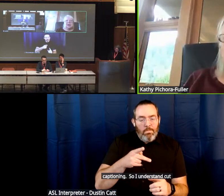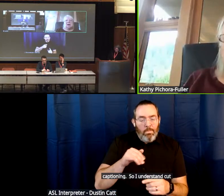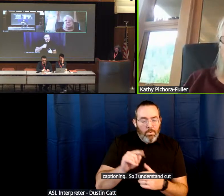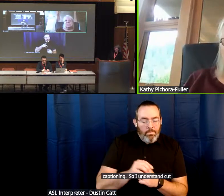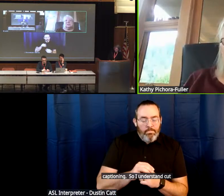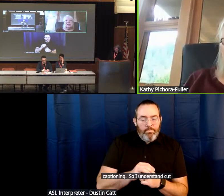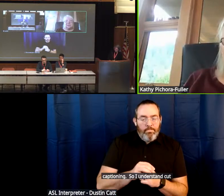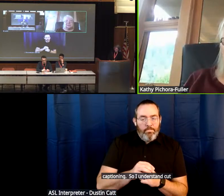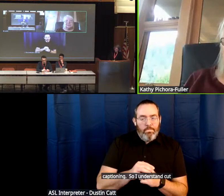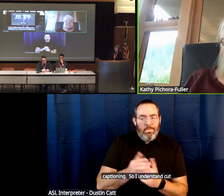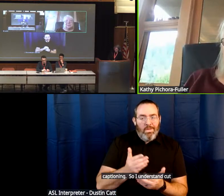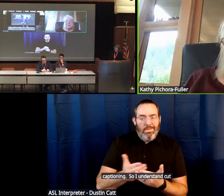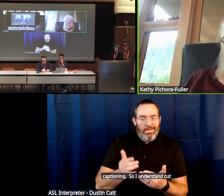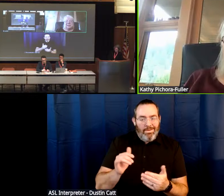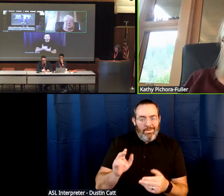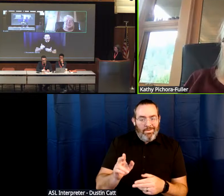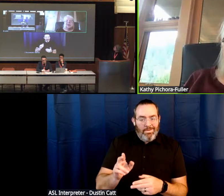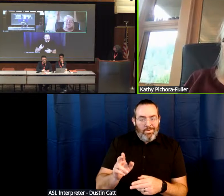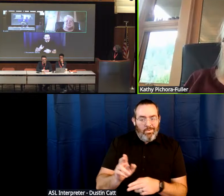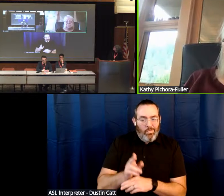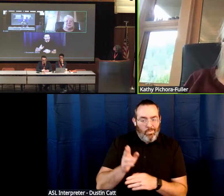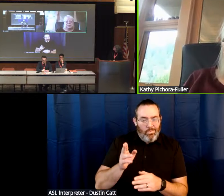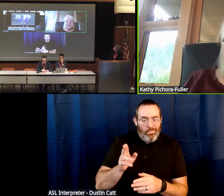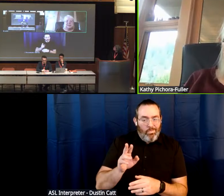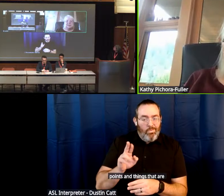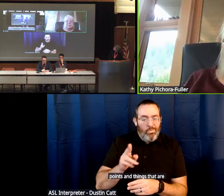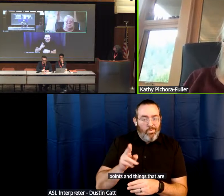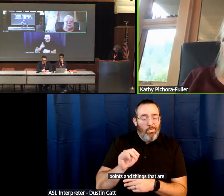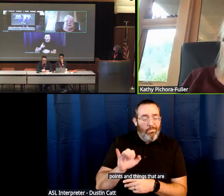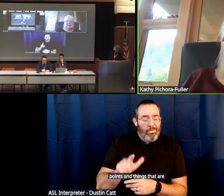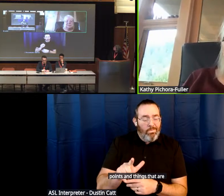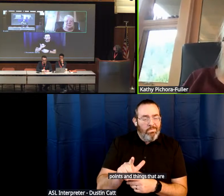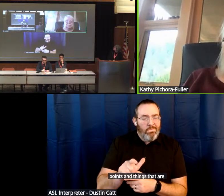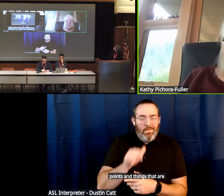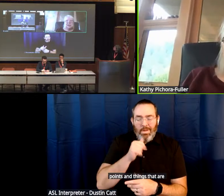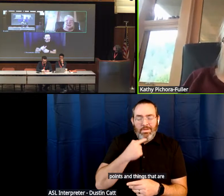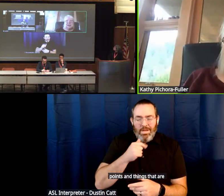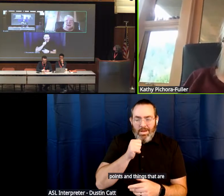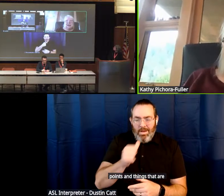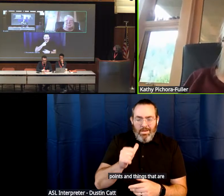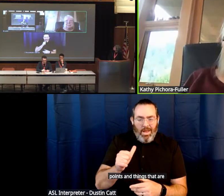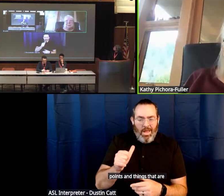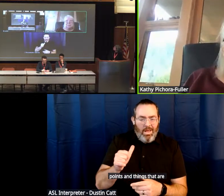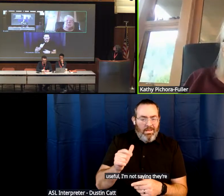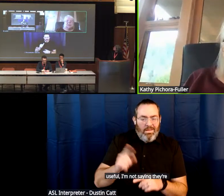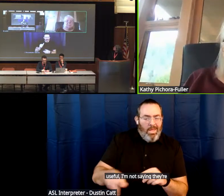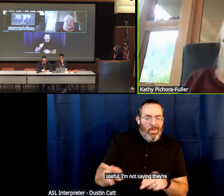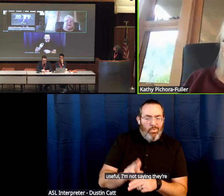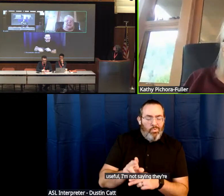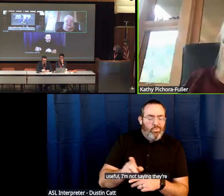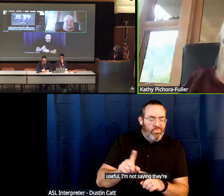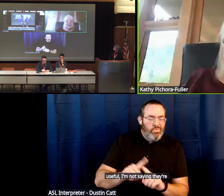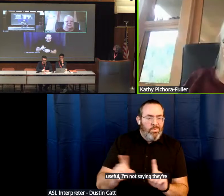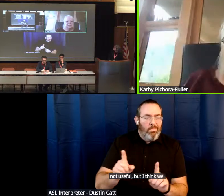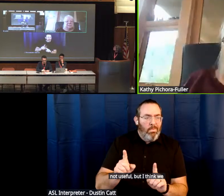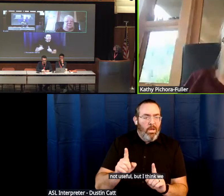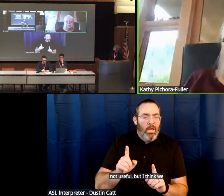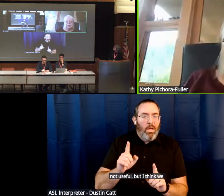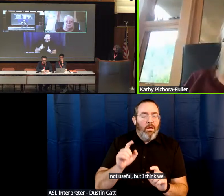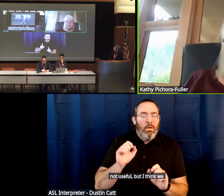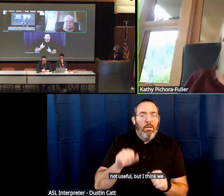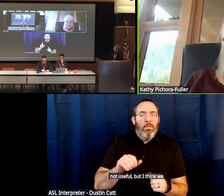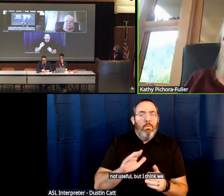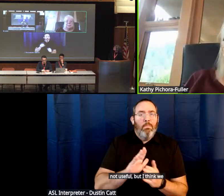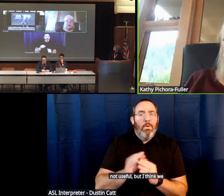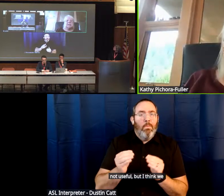are useful. So I'm not saying they're not useful, but I think we really have to be more imaginative about how we